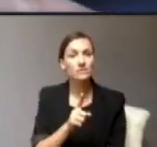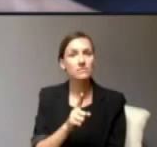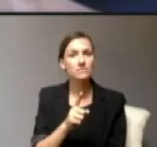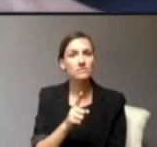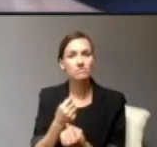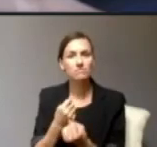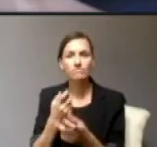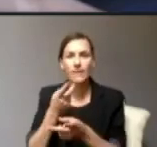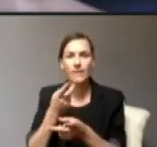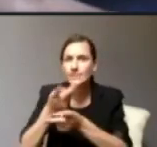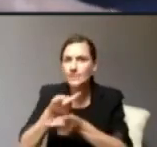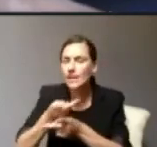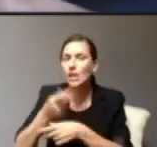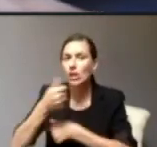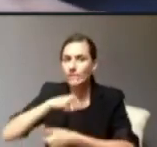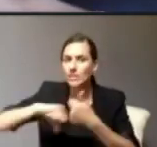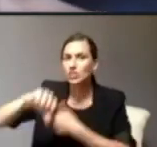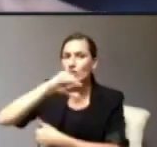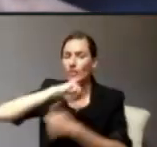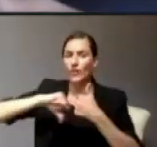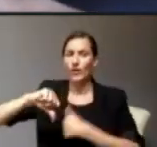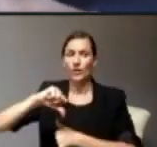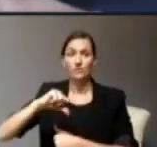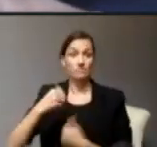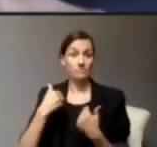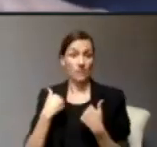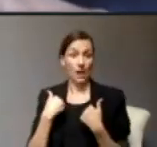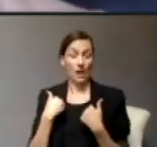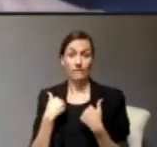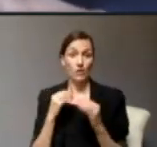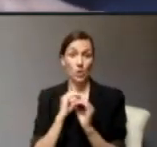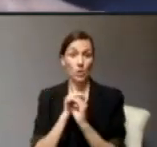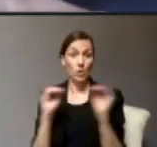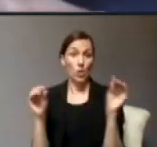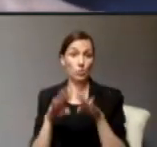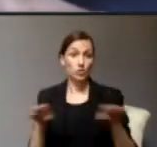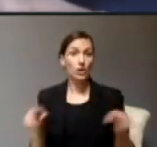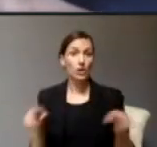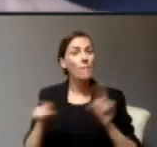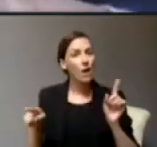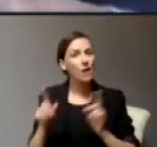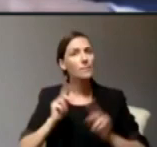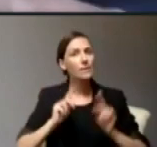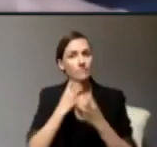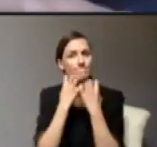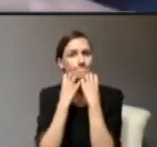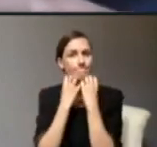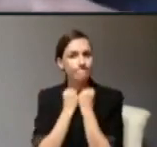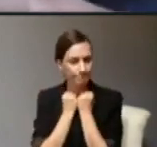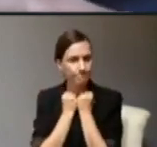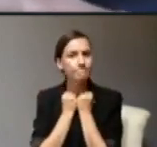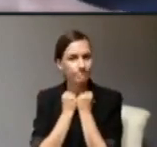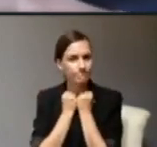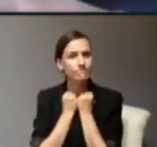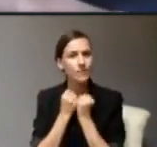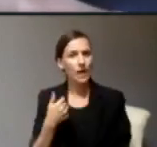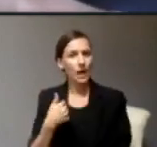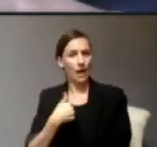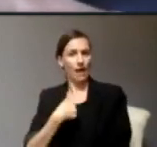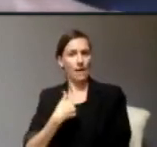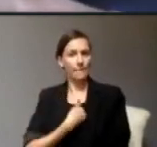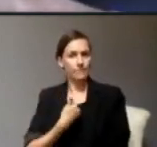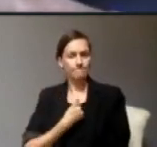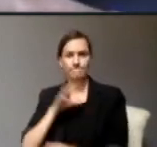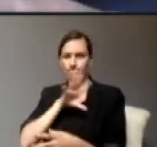keeper and we work together. Though I have no children, I have people I care about, and I need to be involved in the process